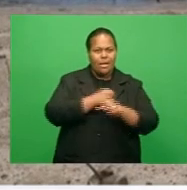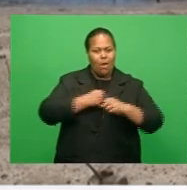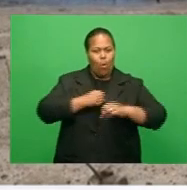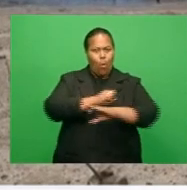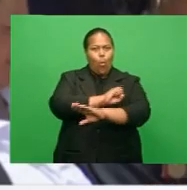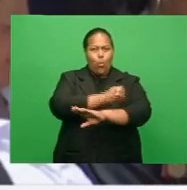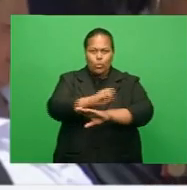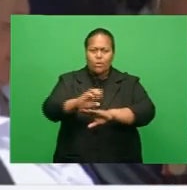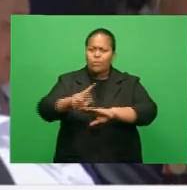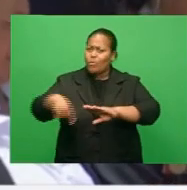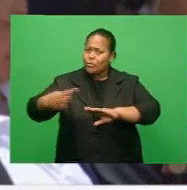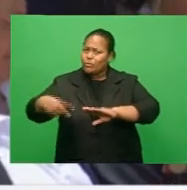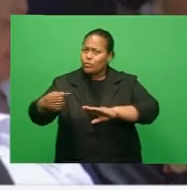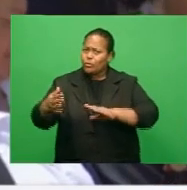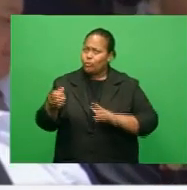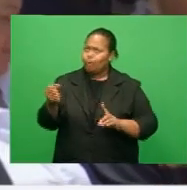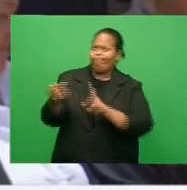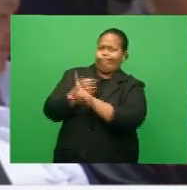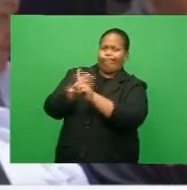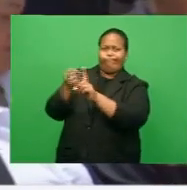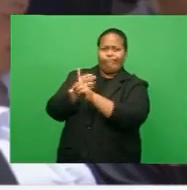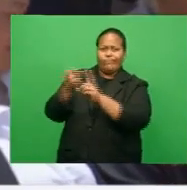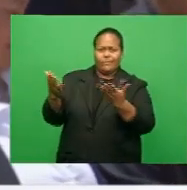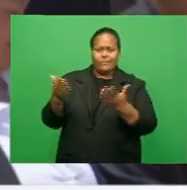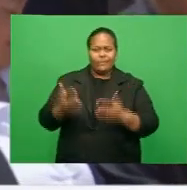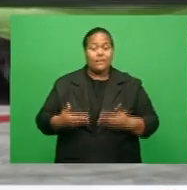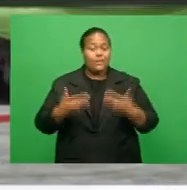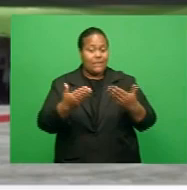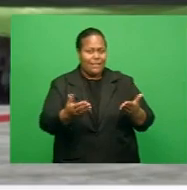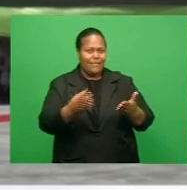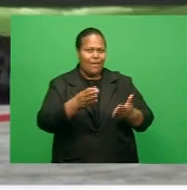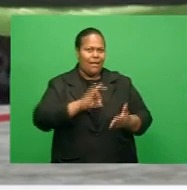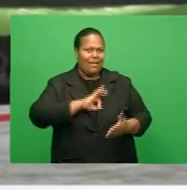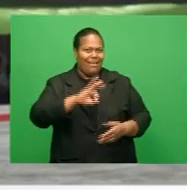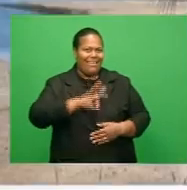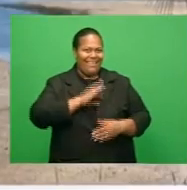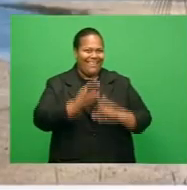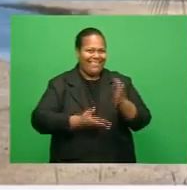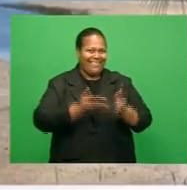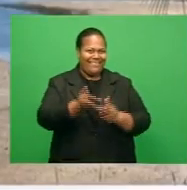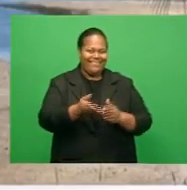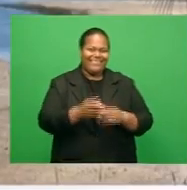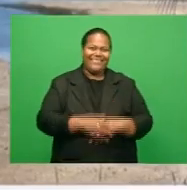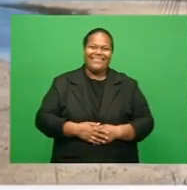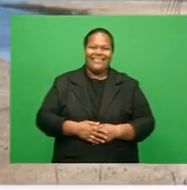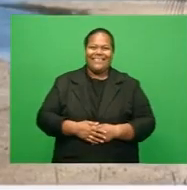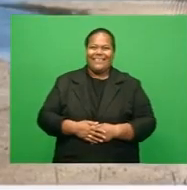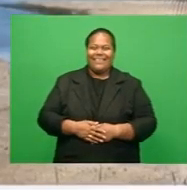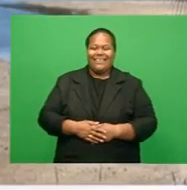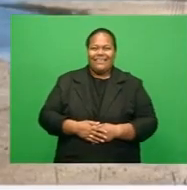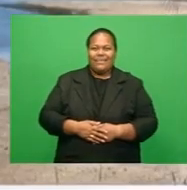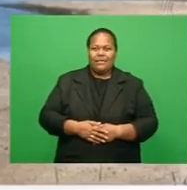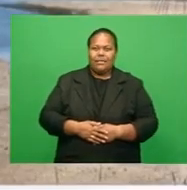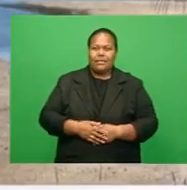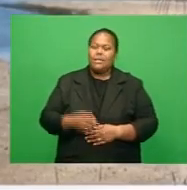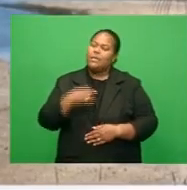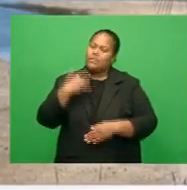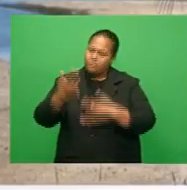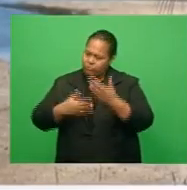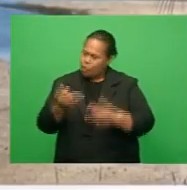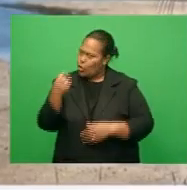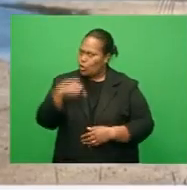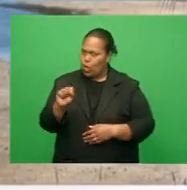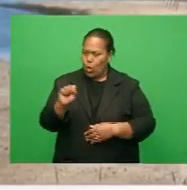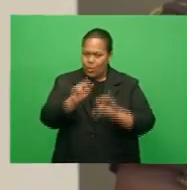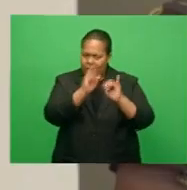oceans. Presenting these corrections officers their commemorative medal, the head of state said no individual or community should be left